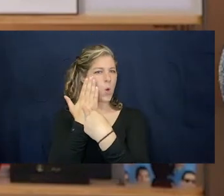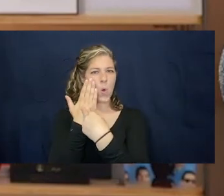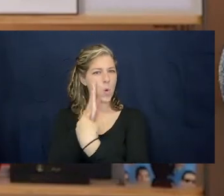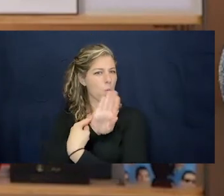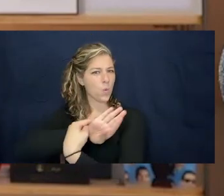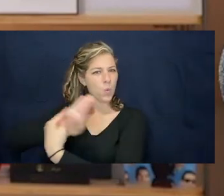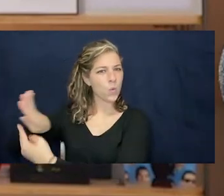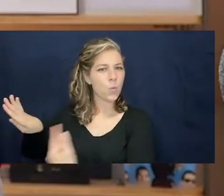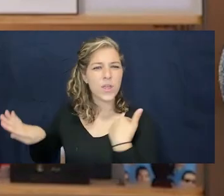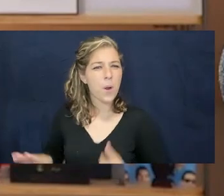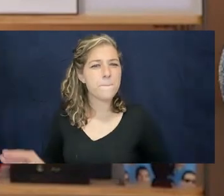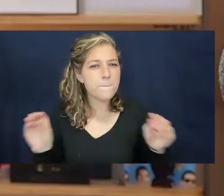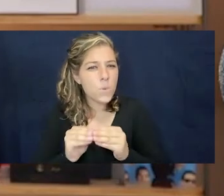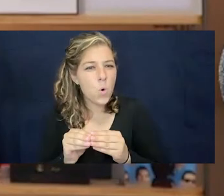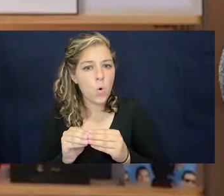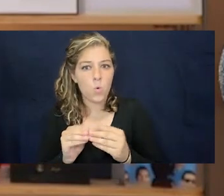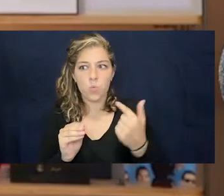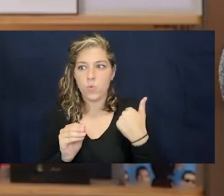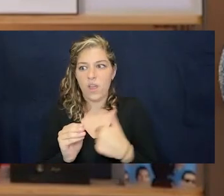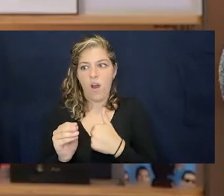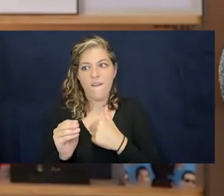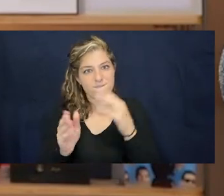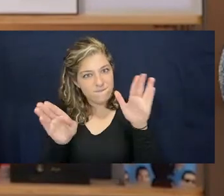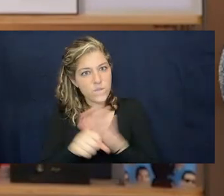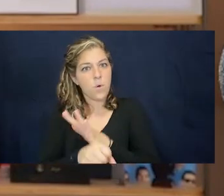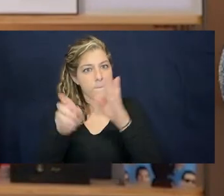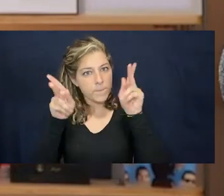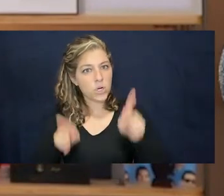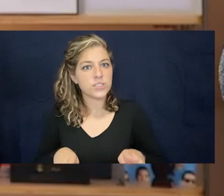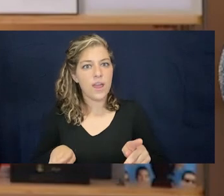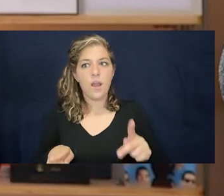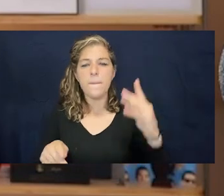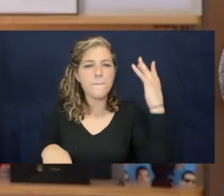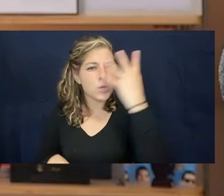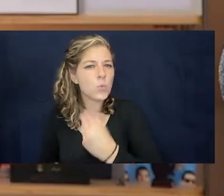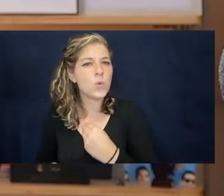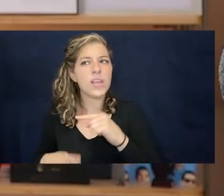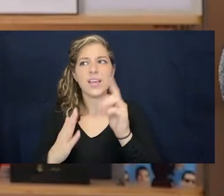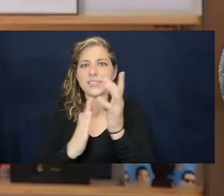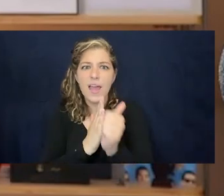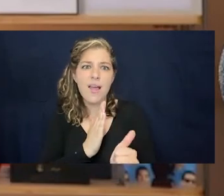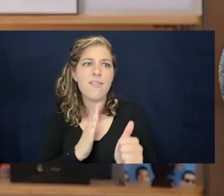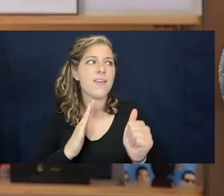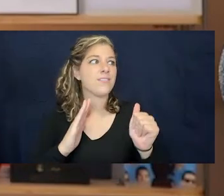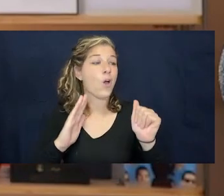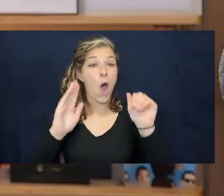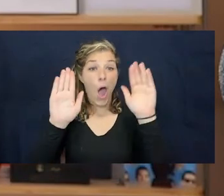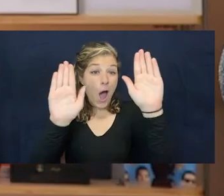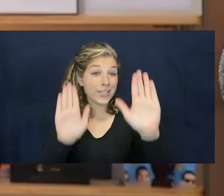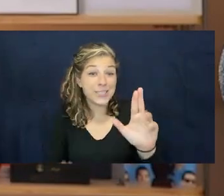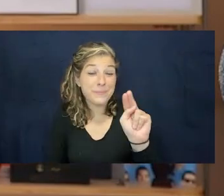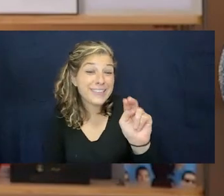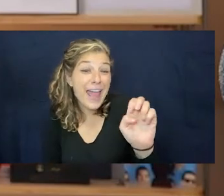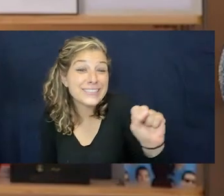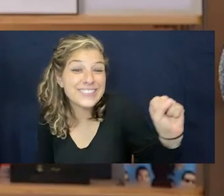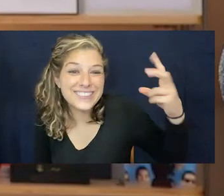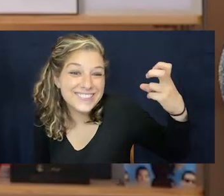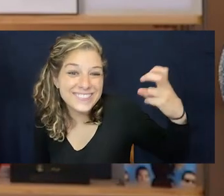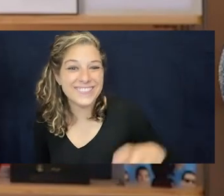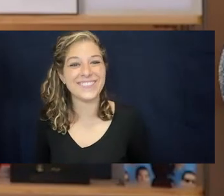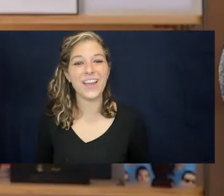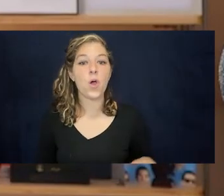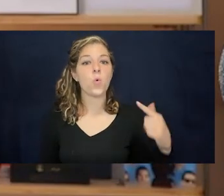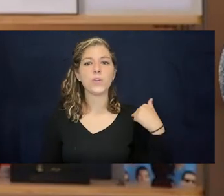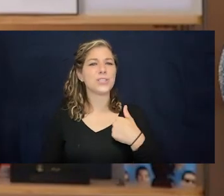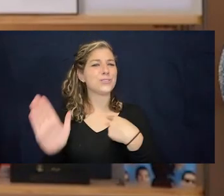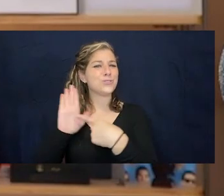that defines us. We are a full 360 of beauty and talent and awesomeness that each one of